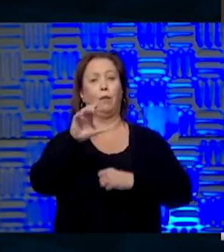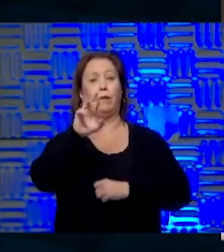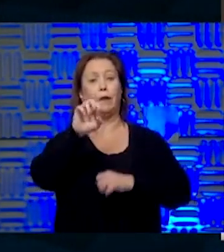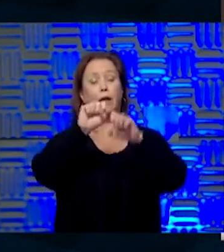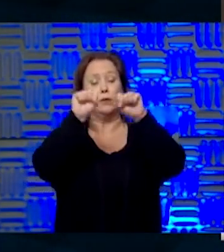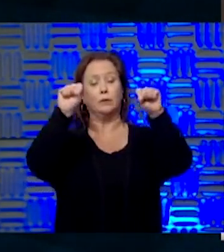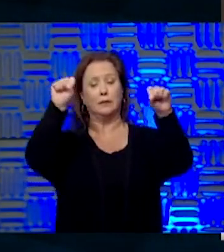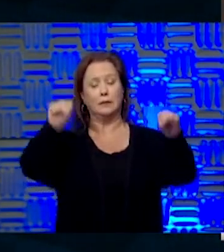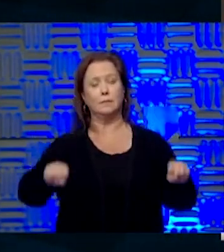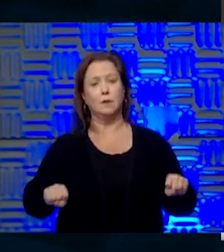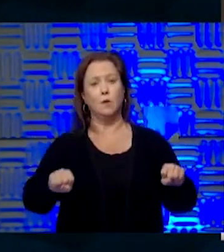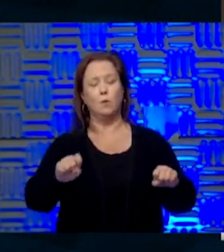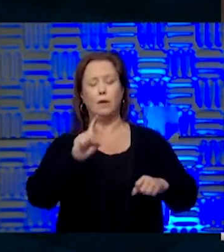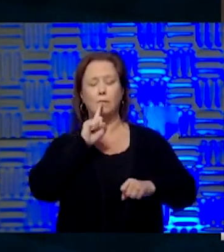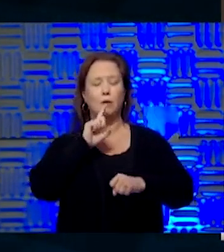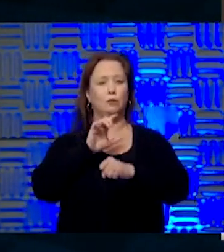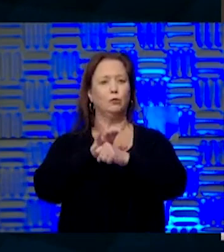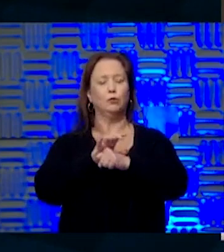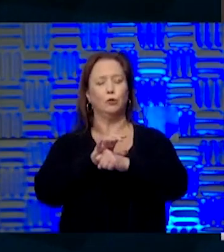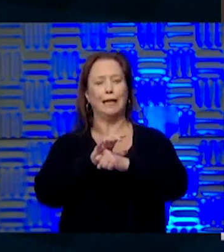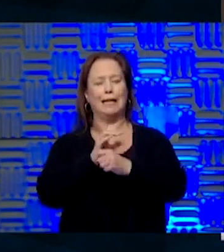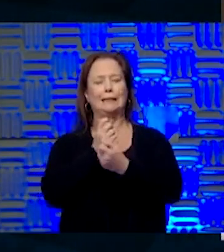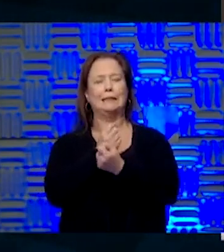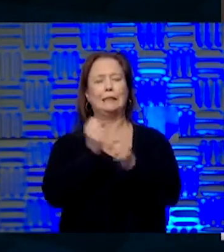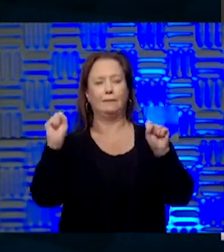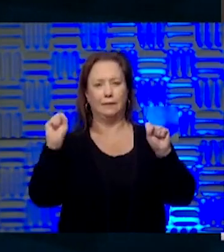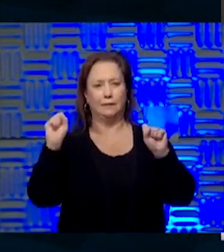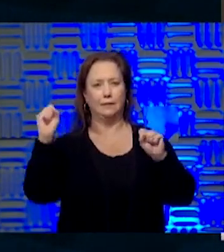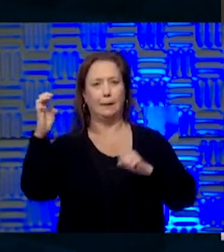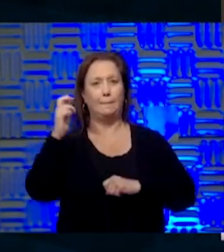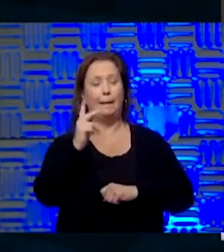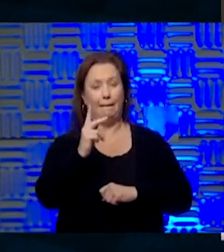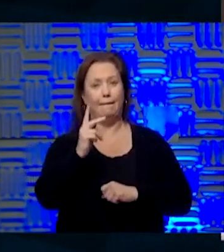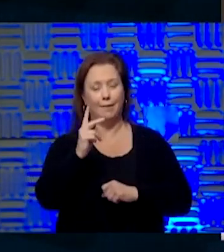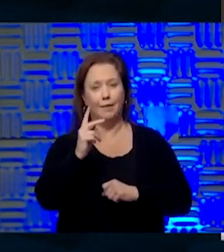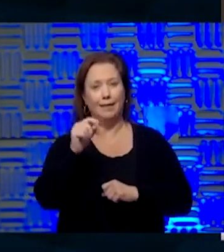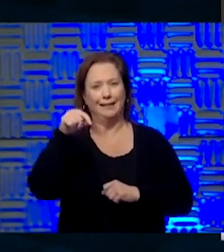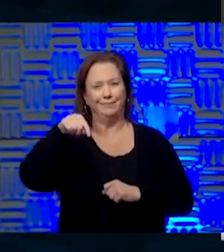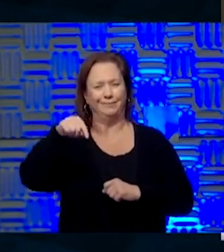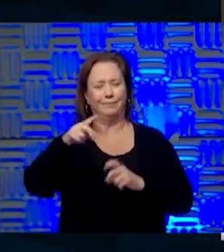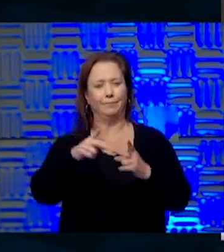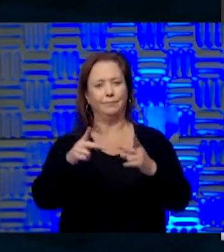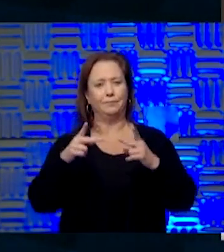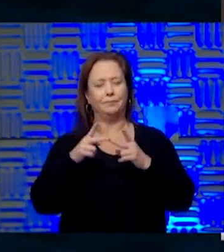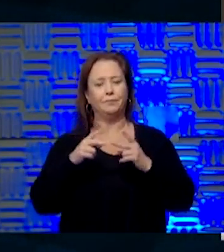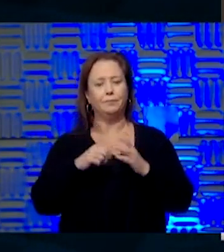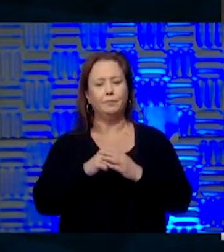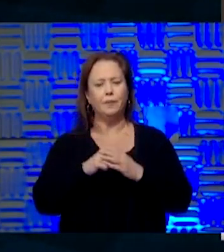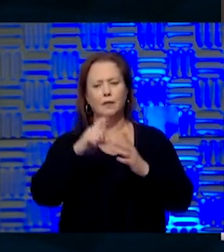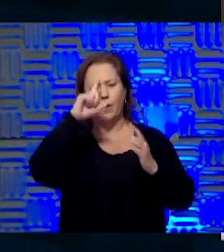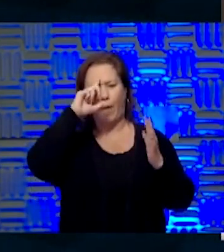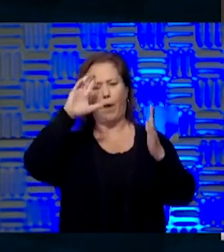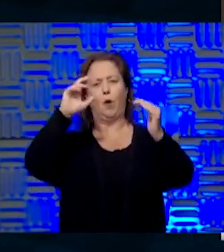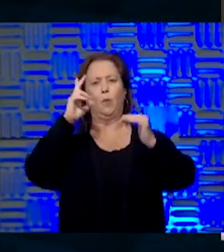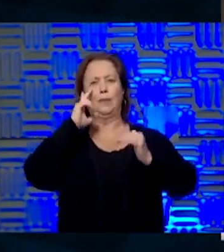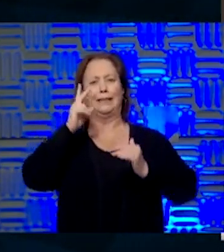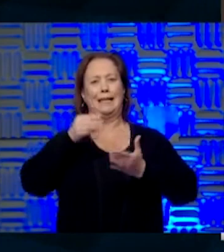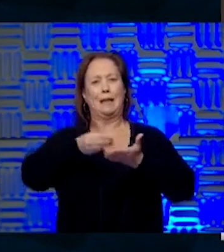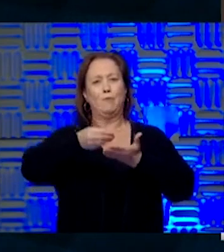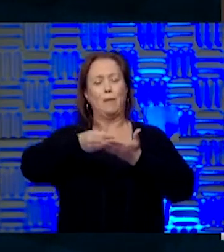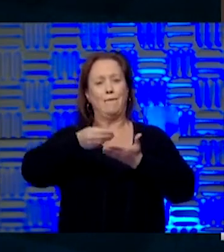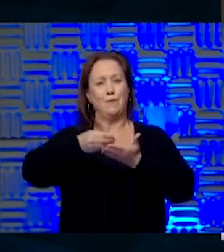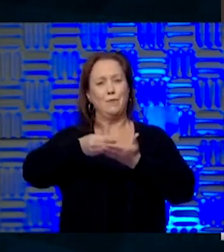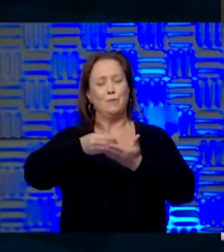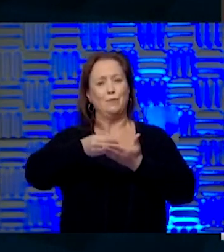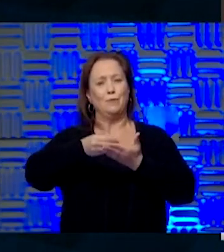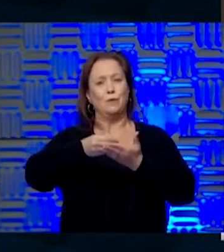be most assured that it's the safest to return to. So I hope that we begin to see the revenues that come